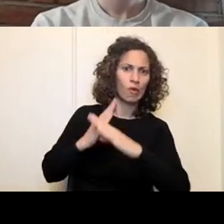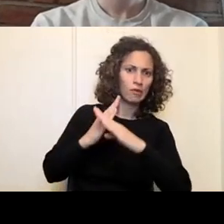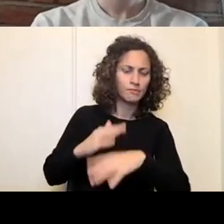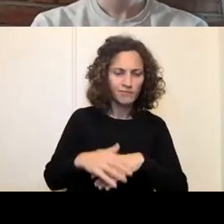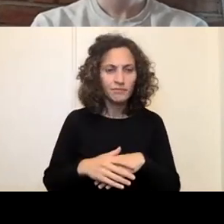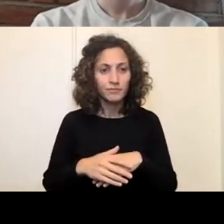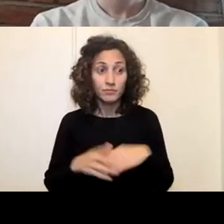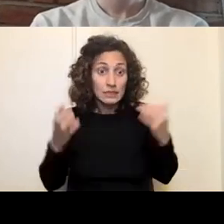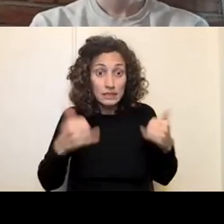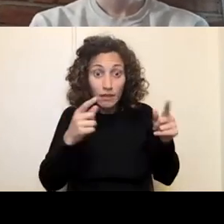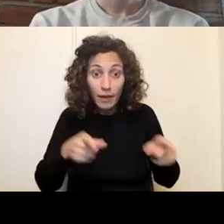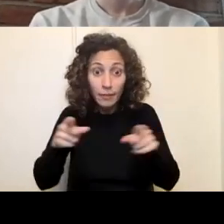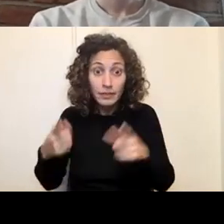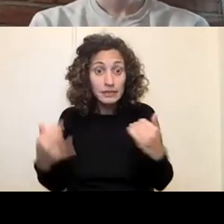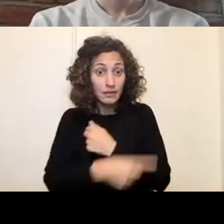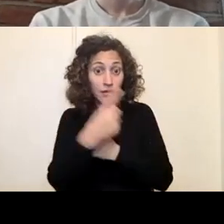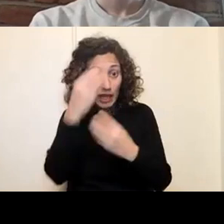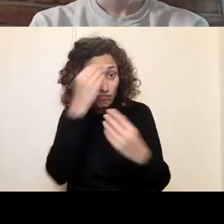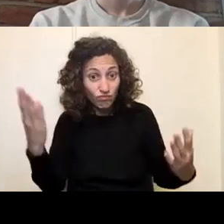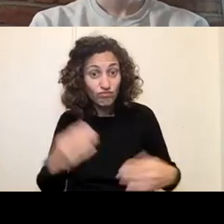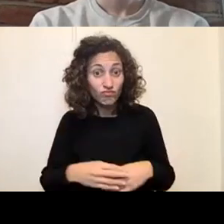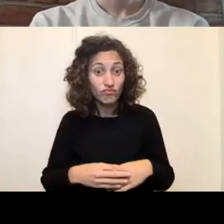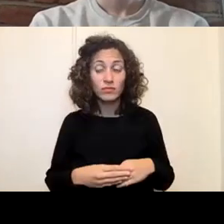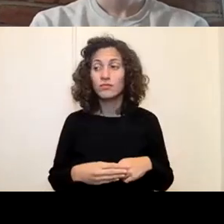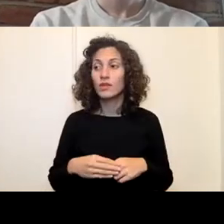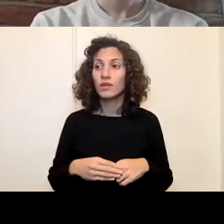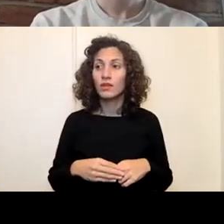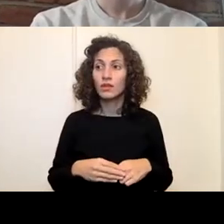that's still being done today, by the way.